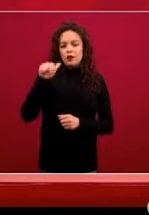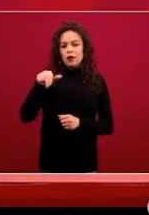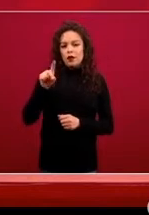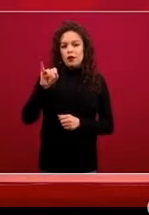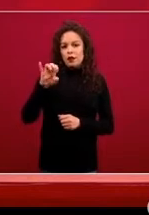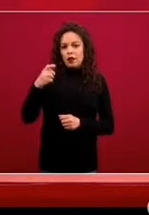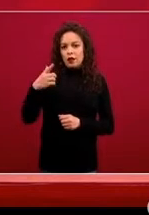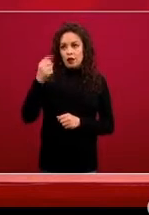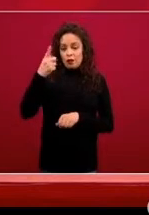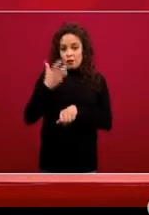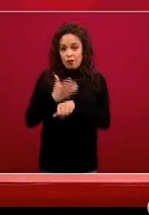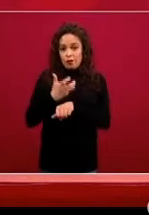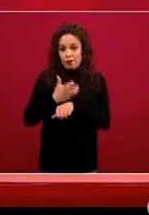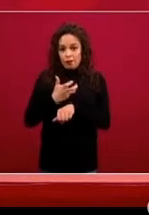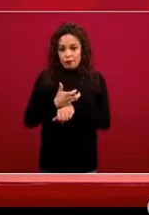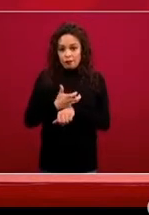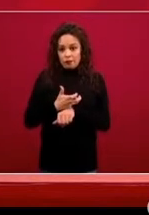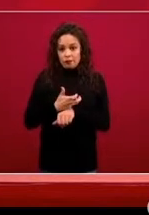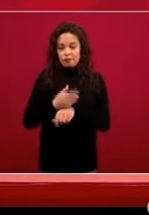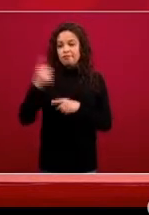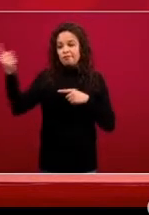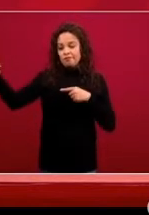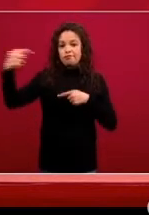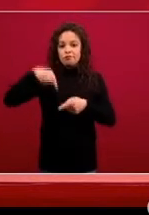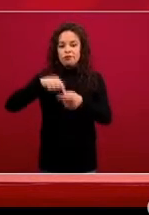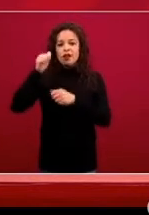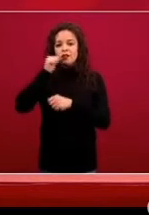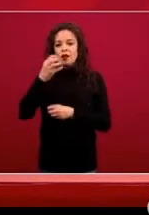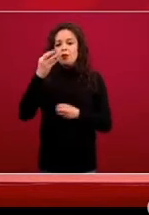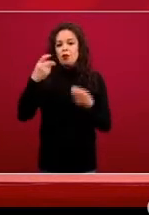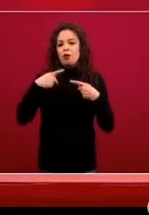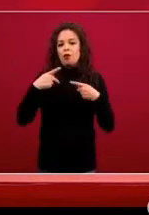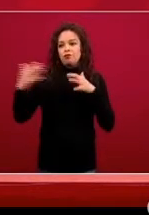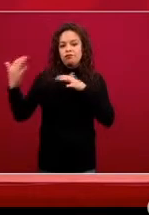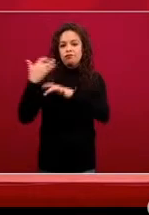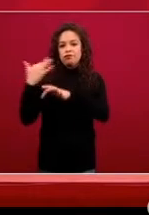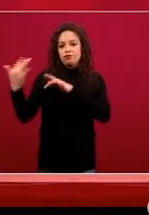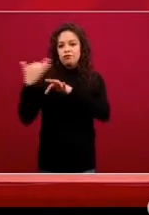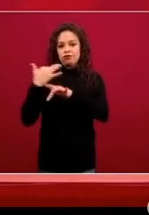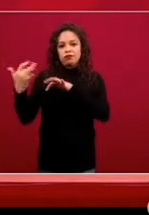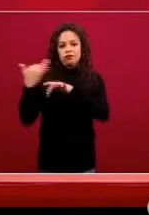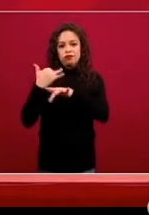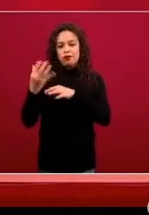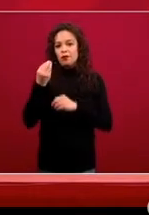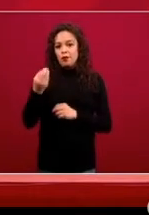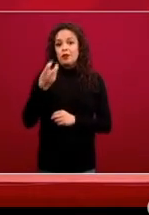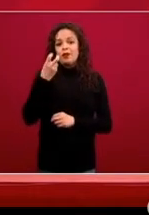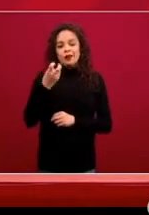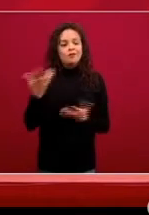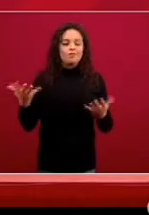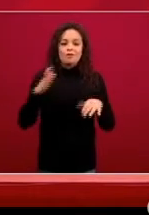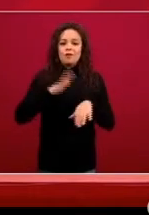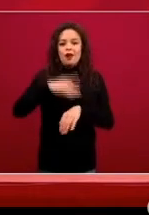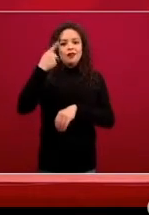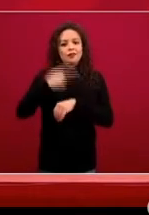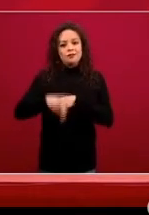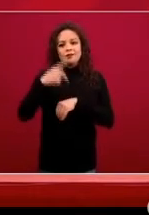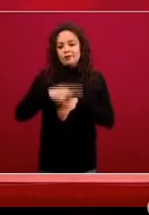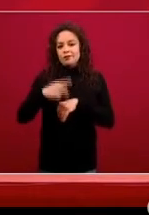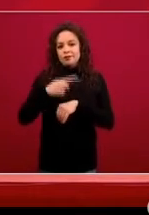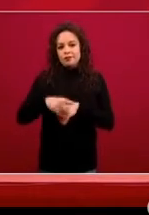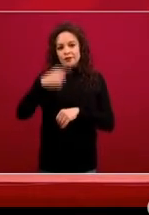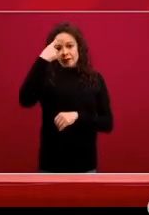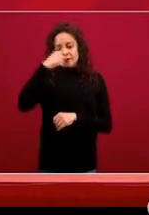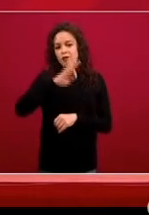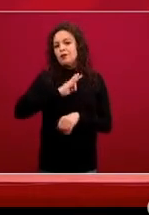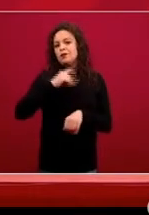San Diego, the area of San Diego, they have high levels of interaction. So, of course,